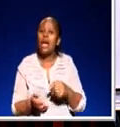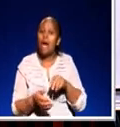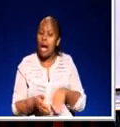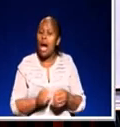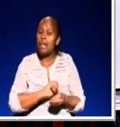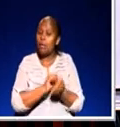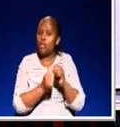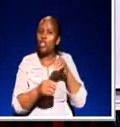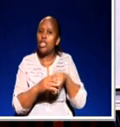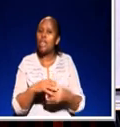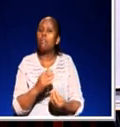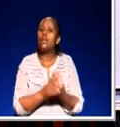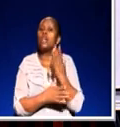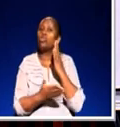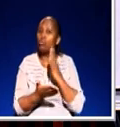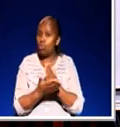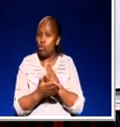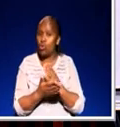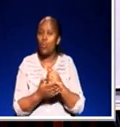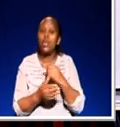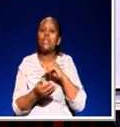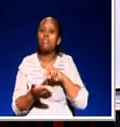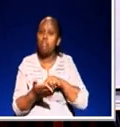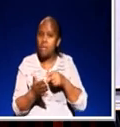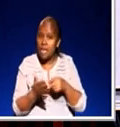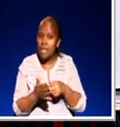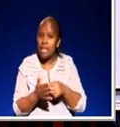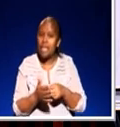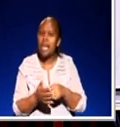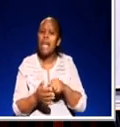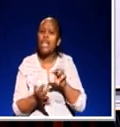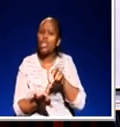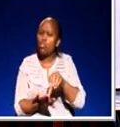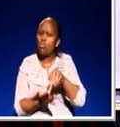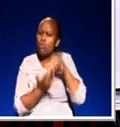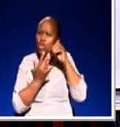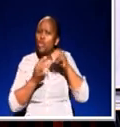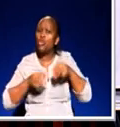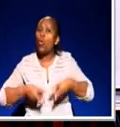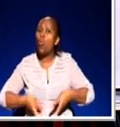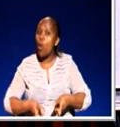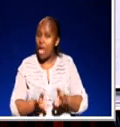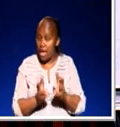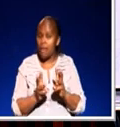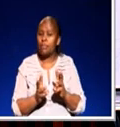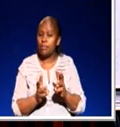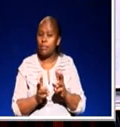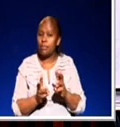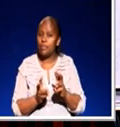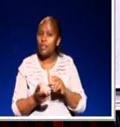adaptation in plants actually will refer to special mechanisms.